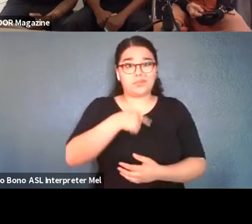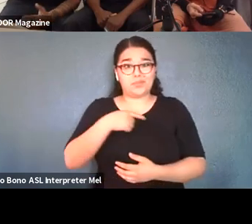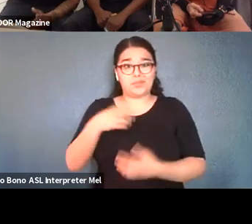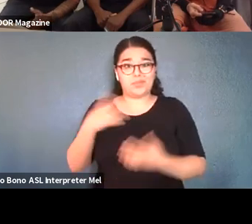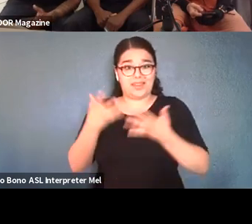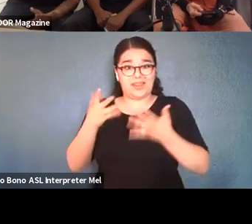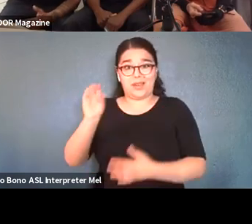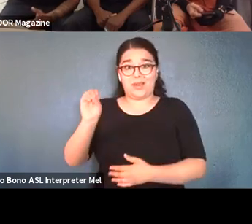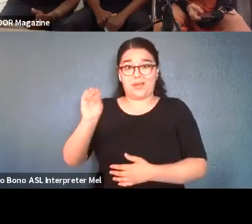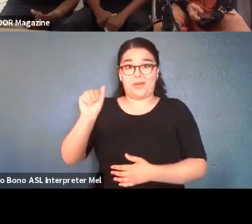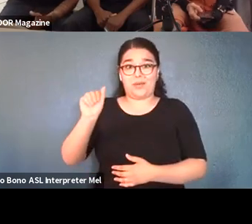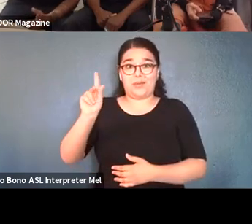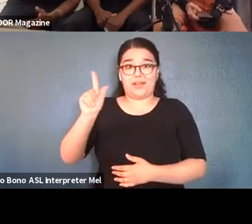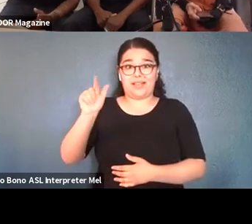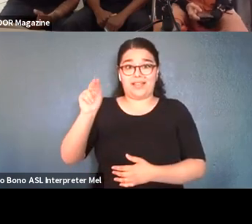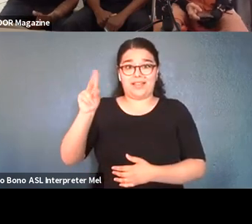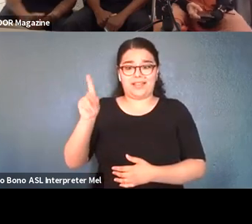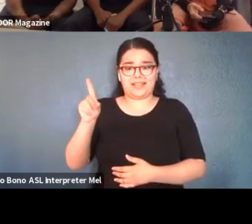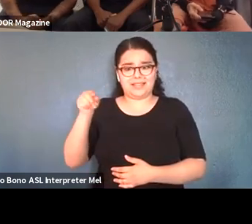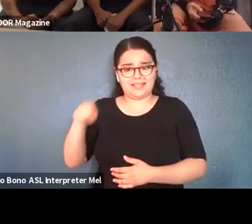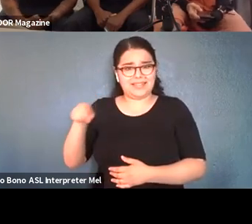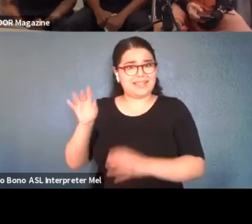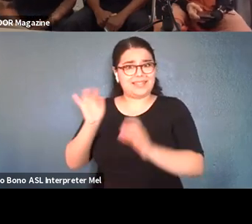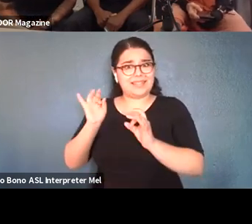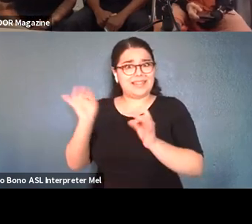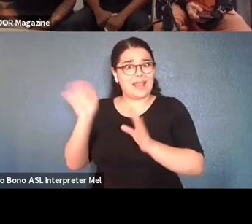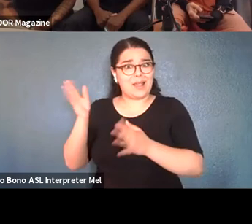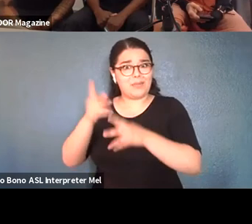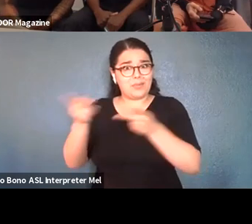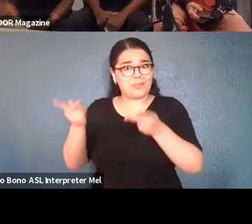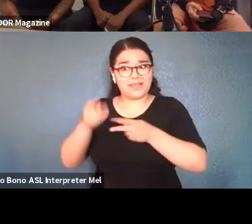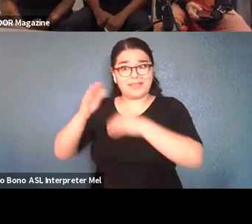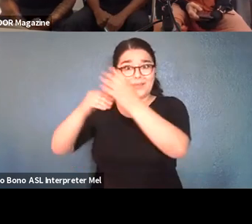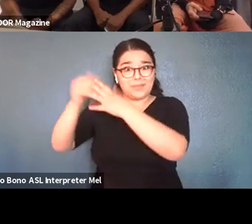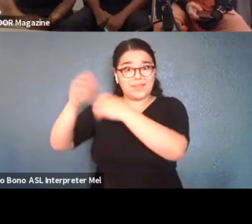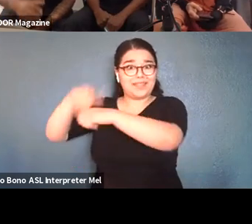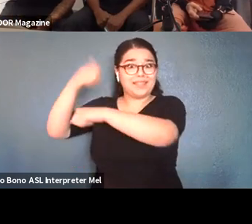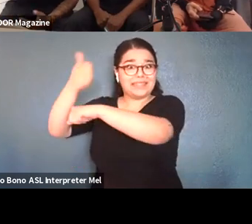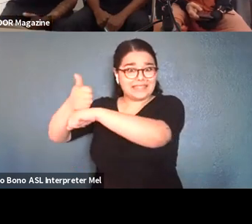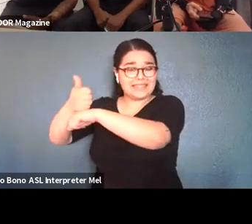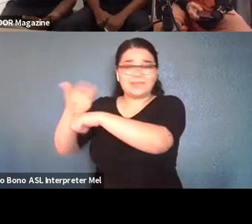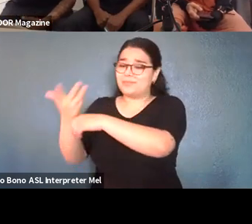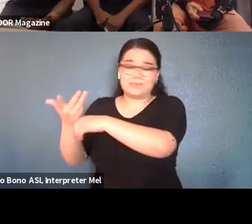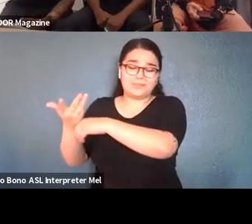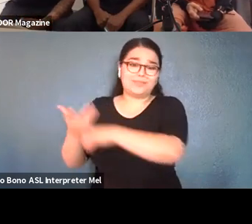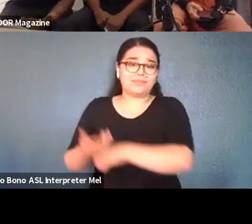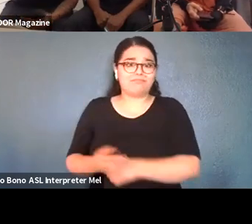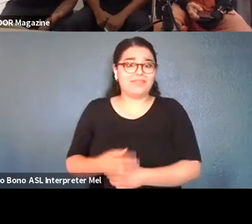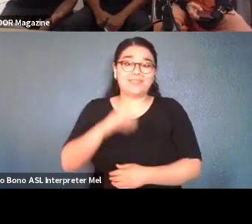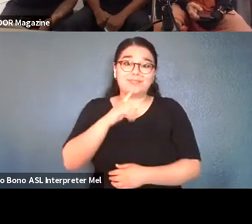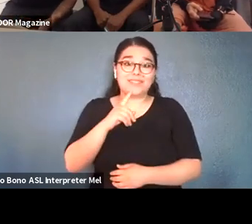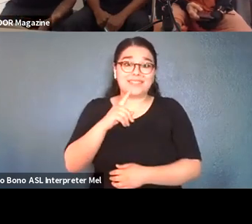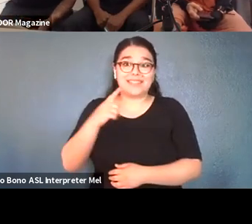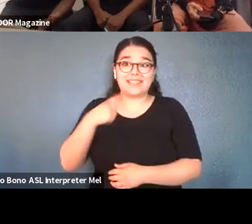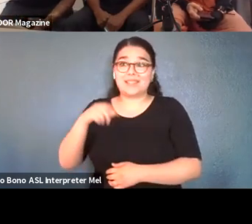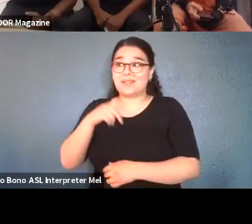of the most unfriendly, hardest place to build. And as poverty folks, we find out every time we turn around, they have